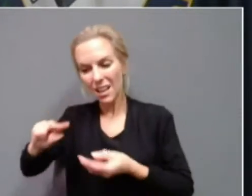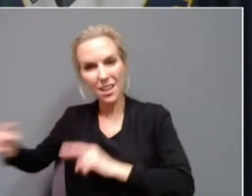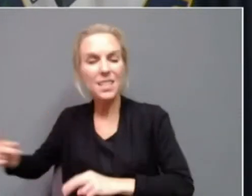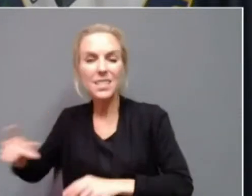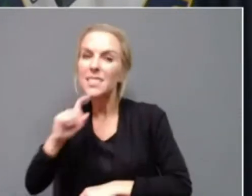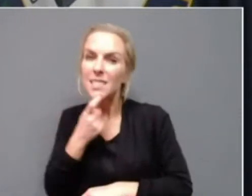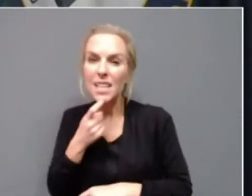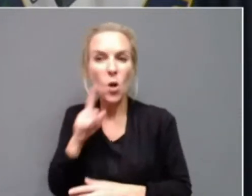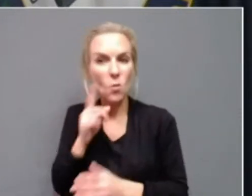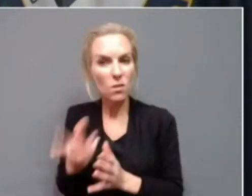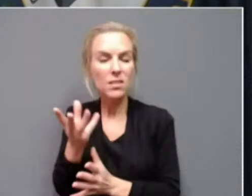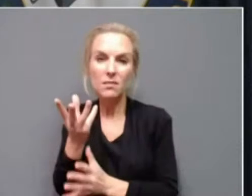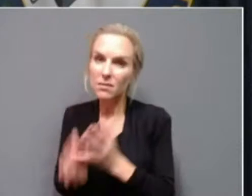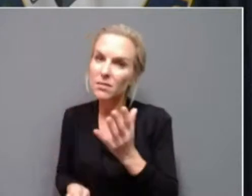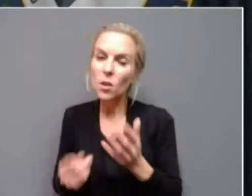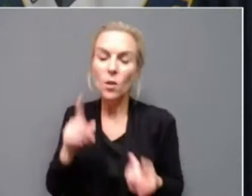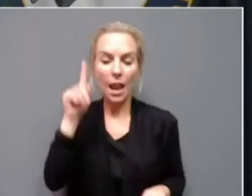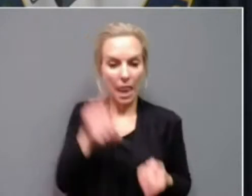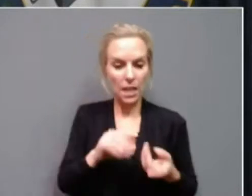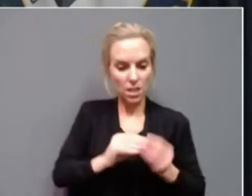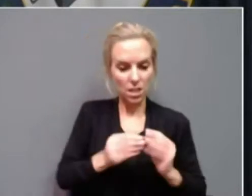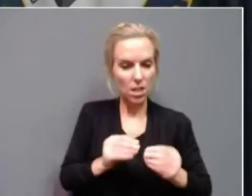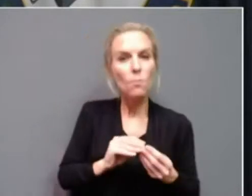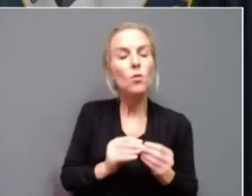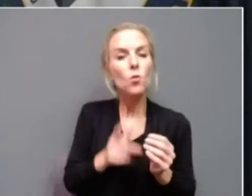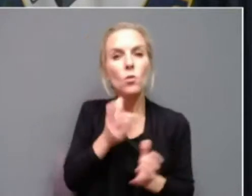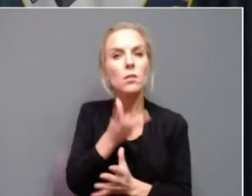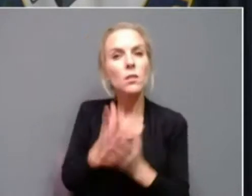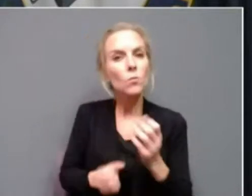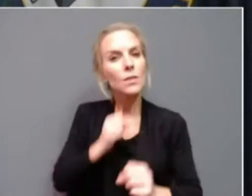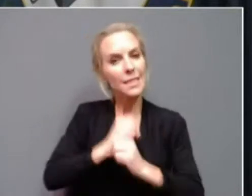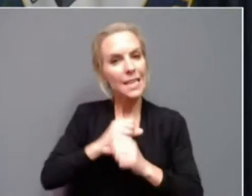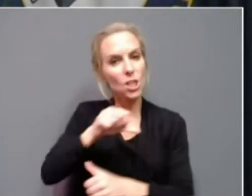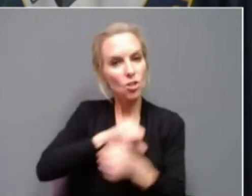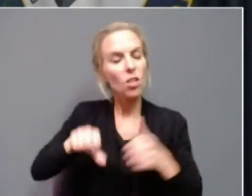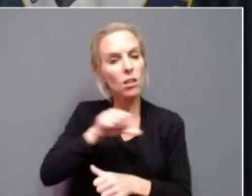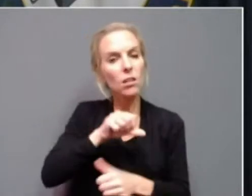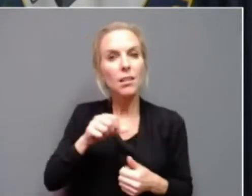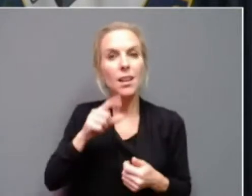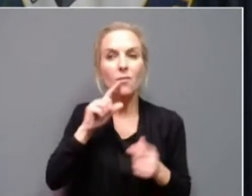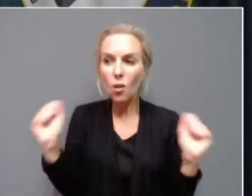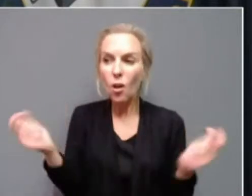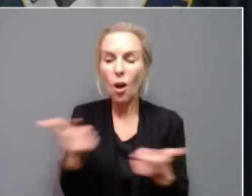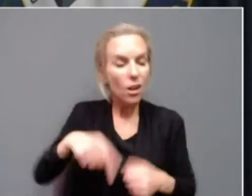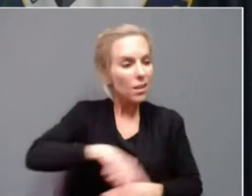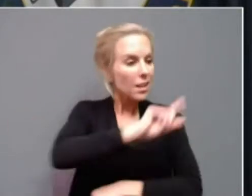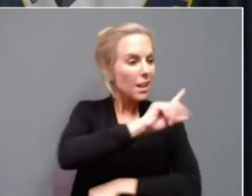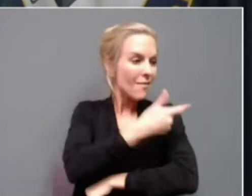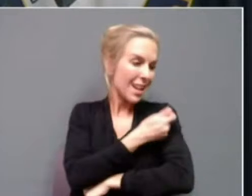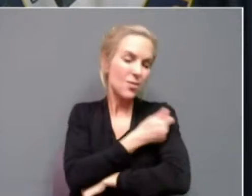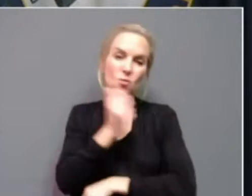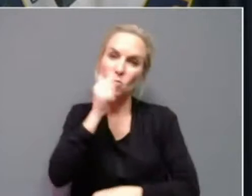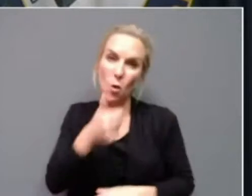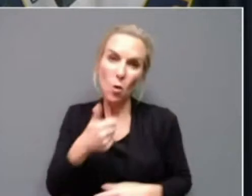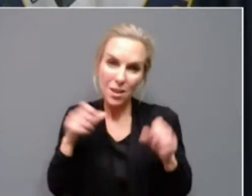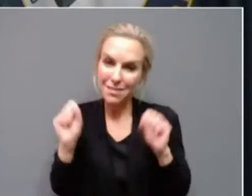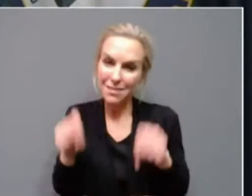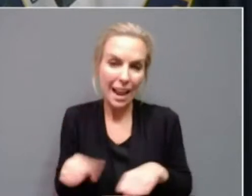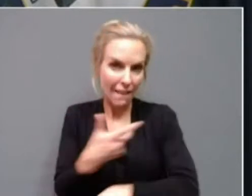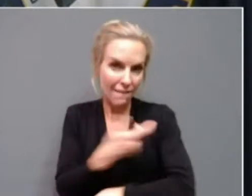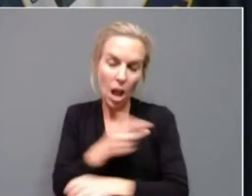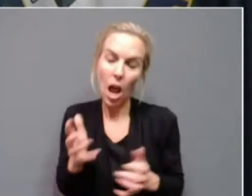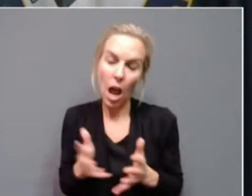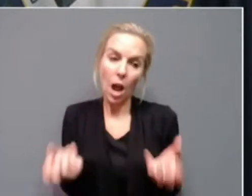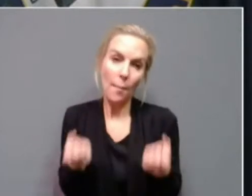lessen that loss and protect each other. And again, if everybody went out and got vaccinated tomorrow, and we could vaccinate a whole